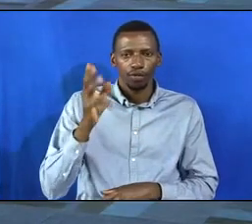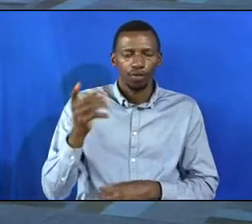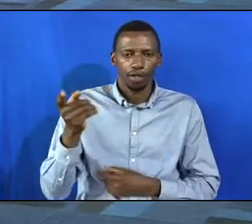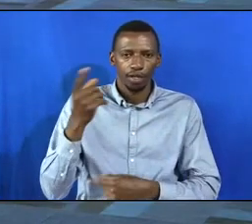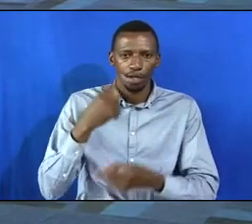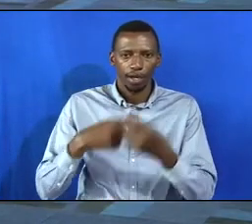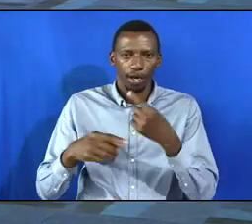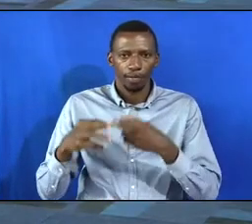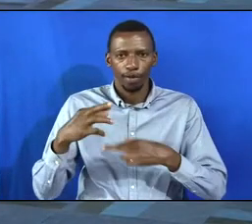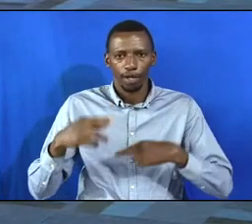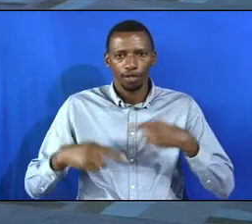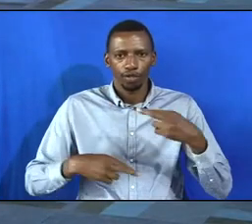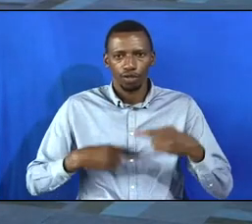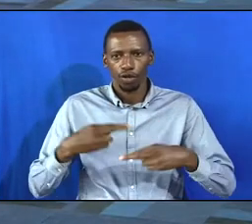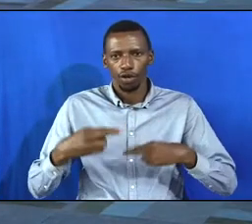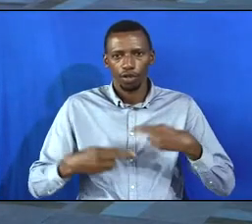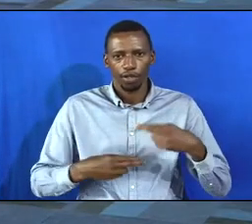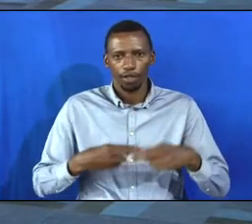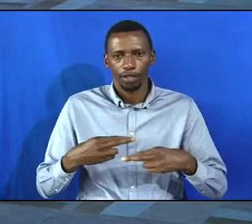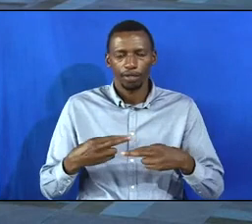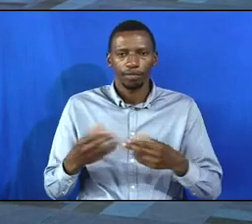sheep. We shall come